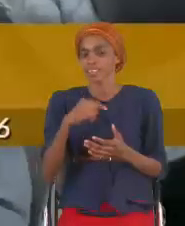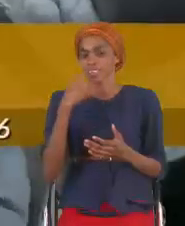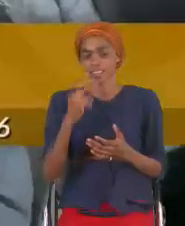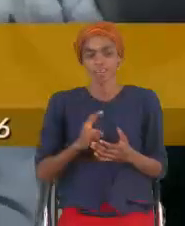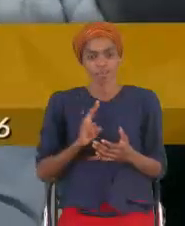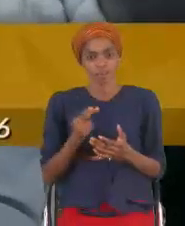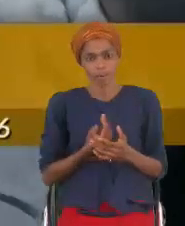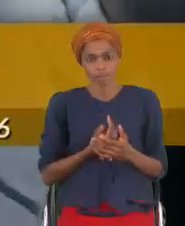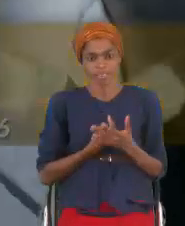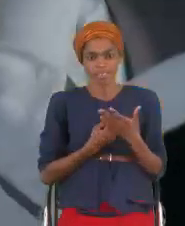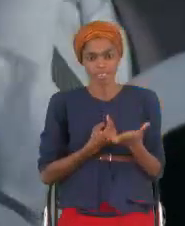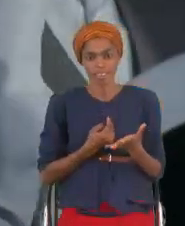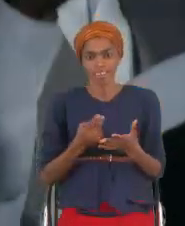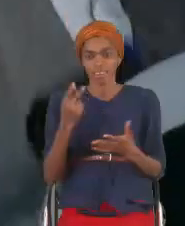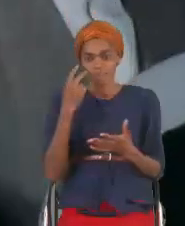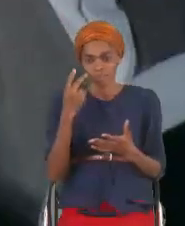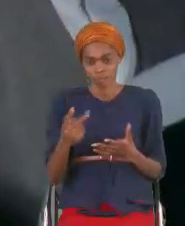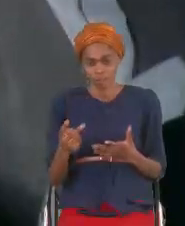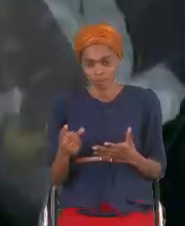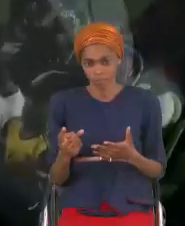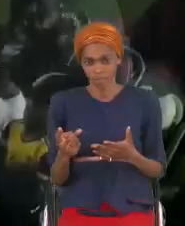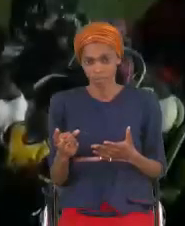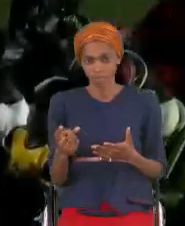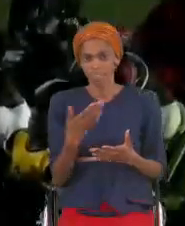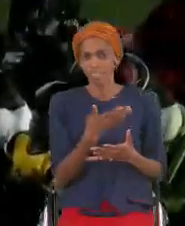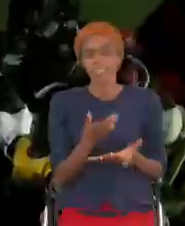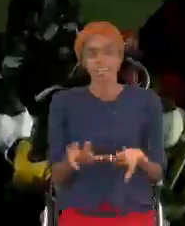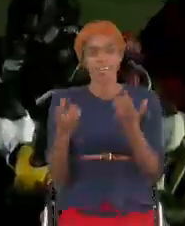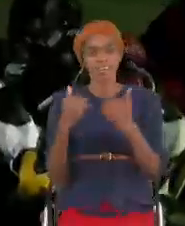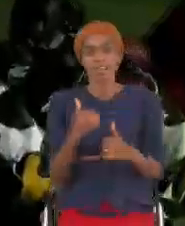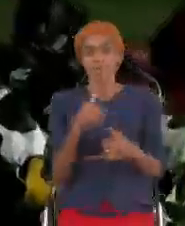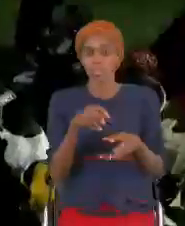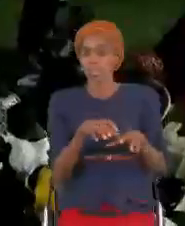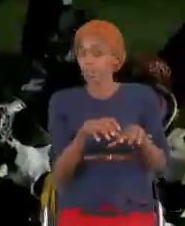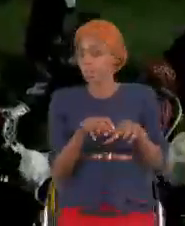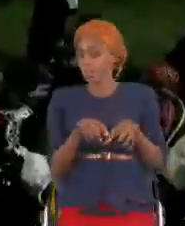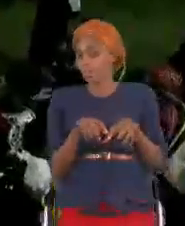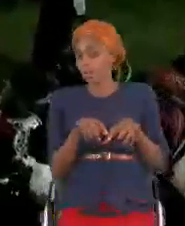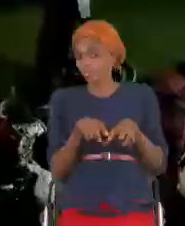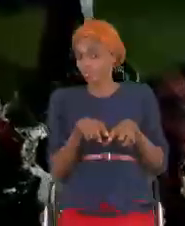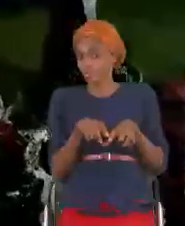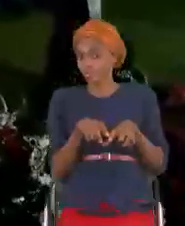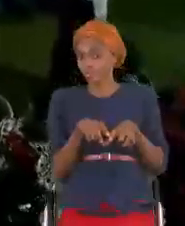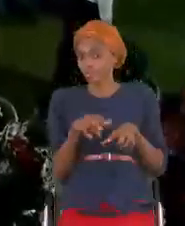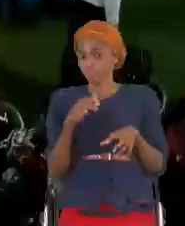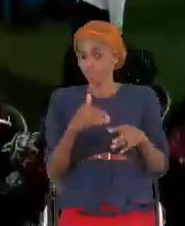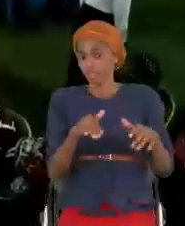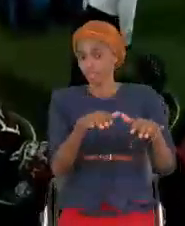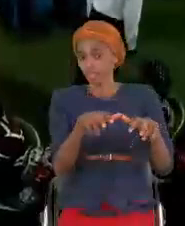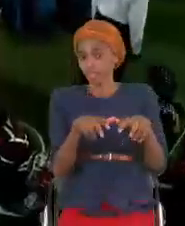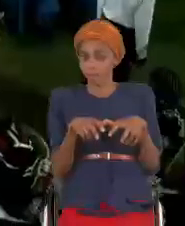verse 2, behold, there came a leper. A leper was